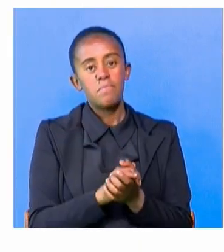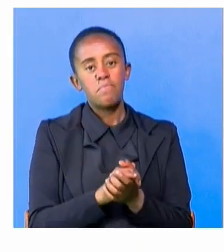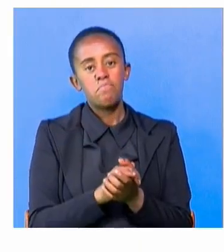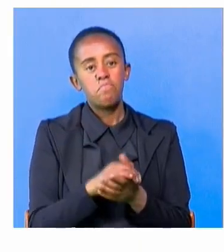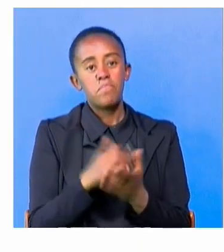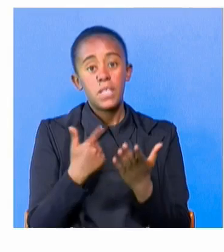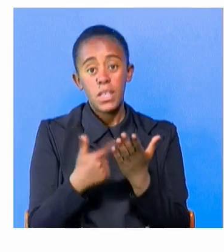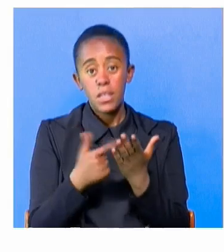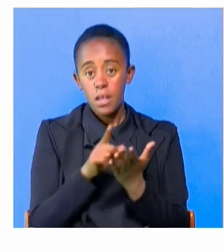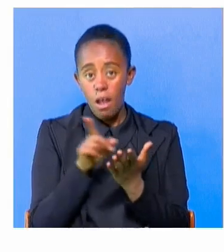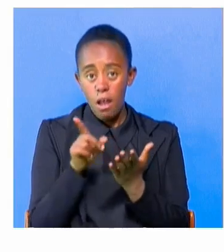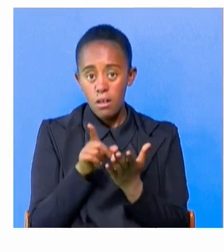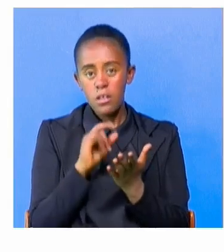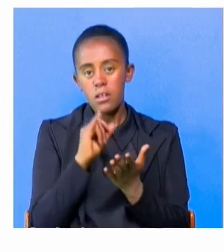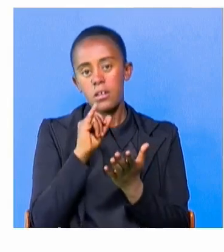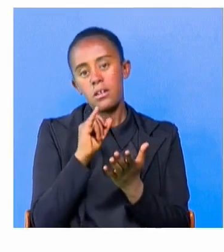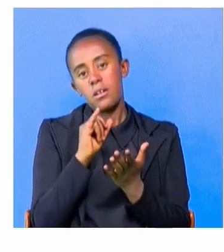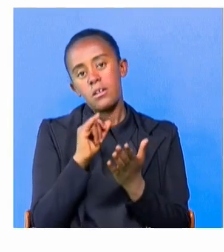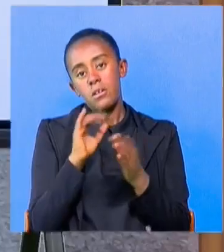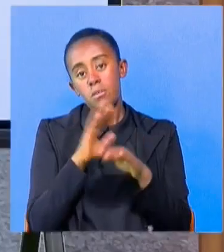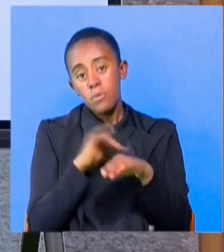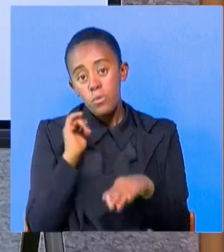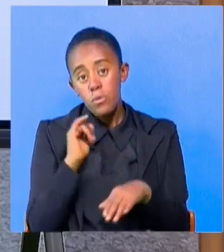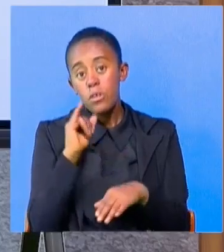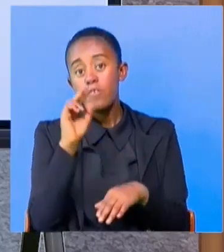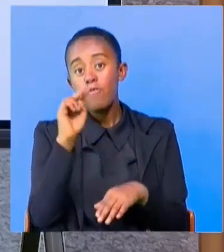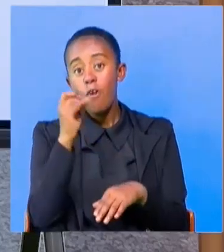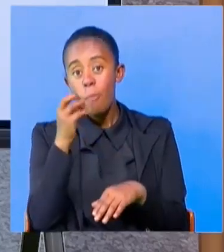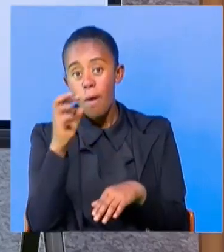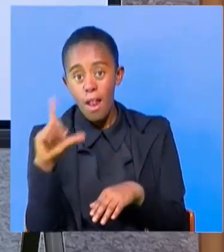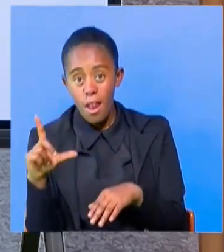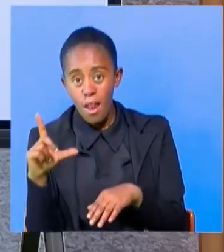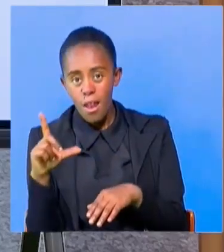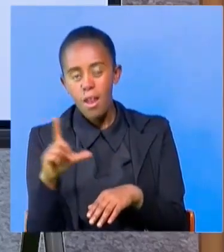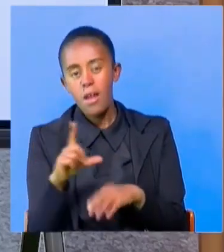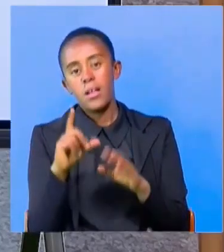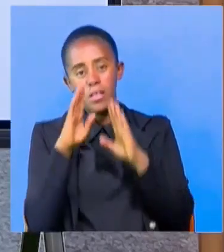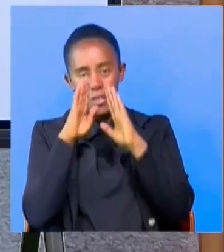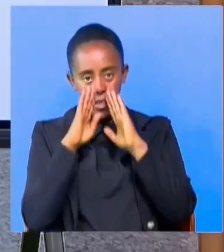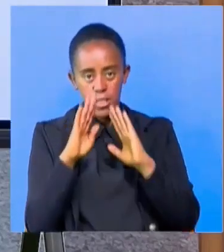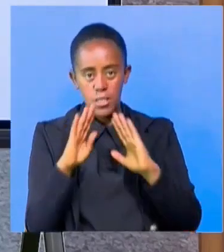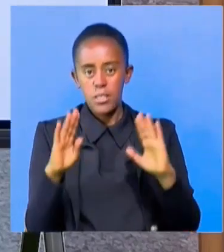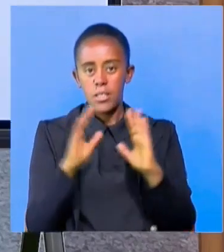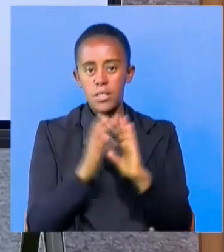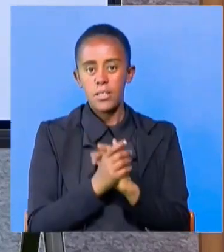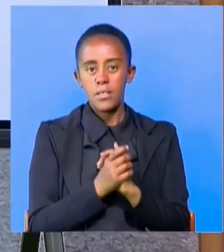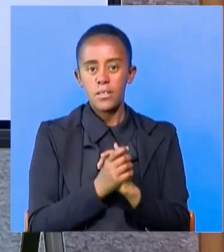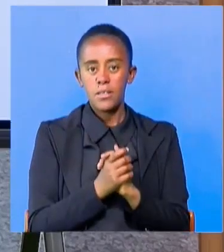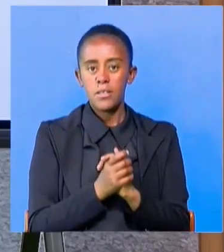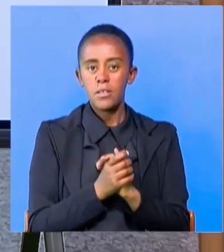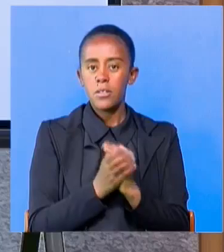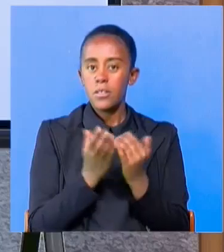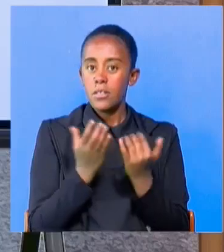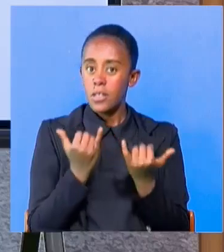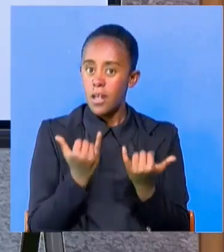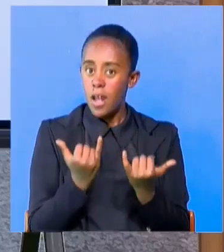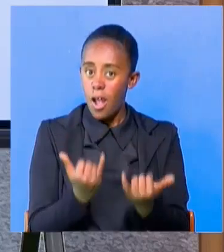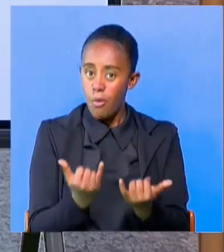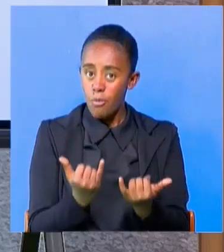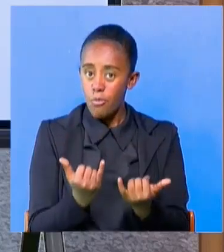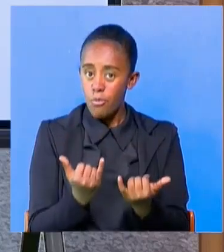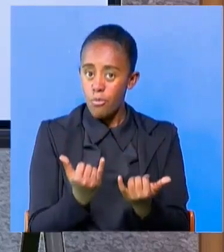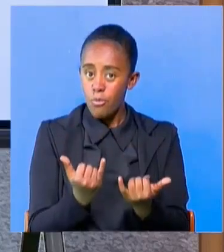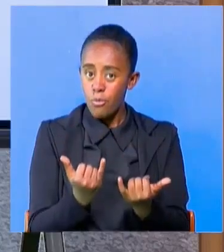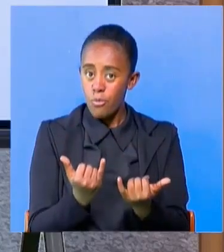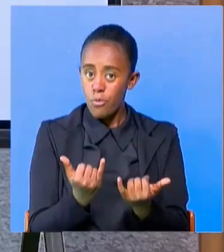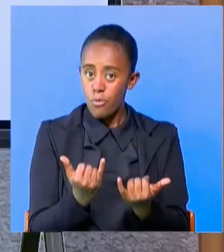So these are simply what we call it informal greetings, informal greetings. So now, based on